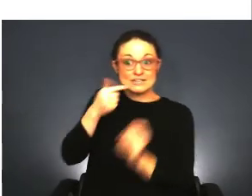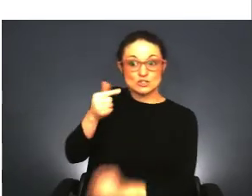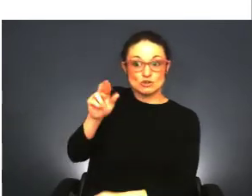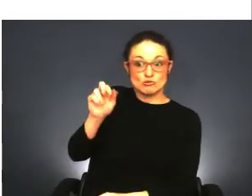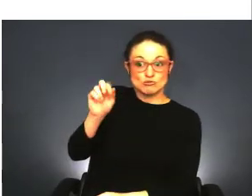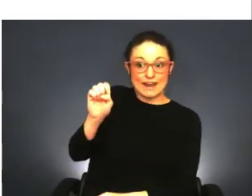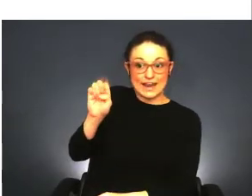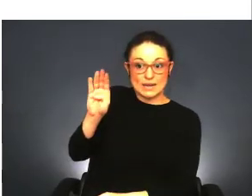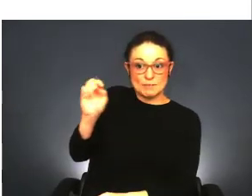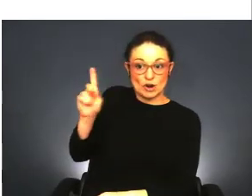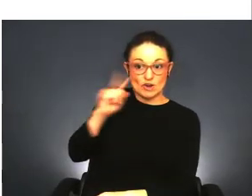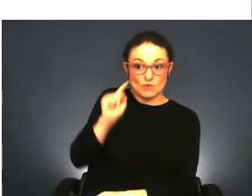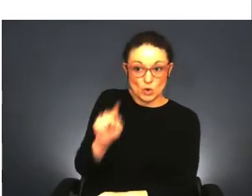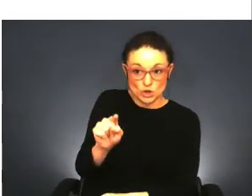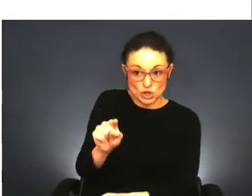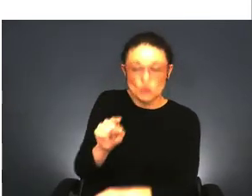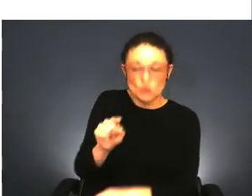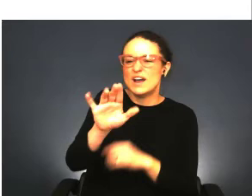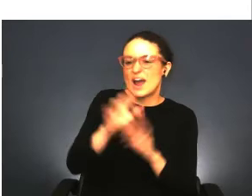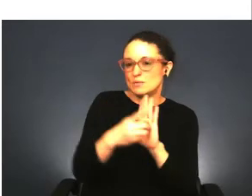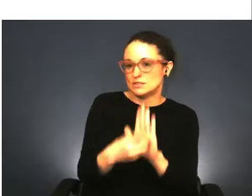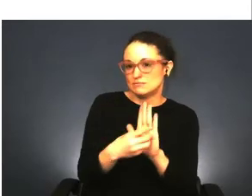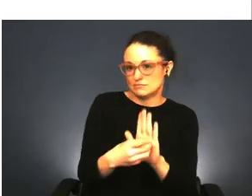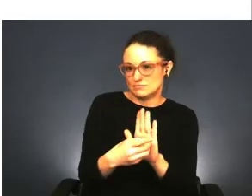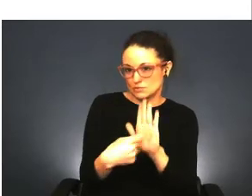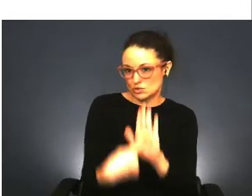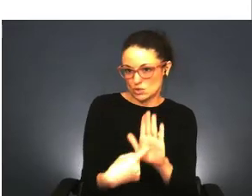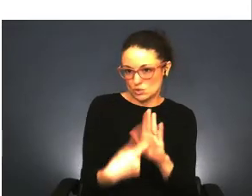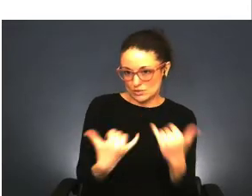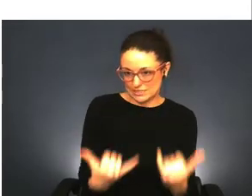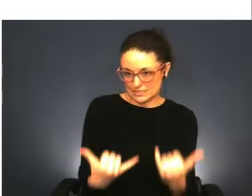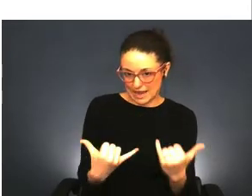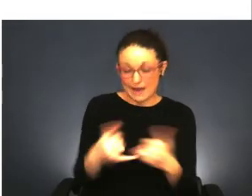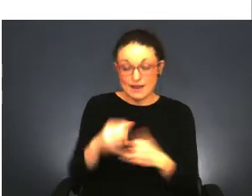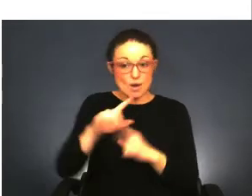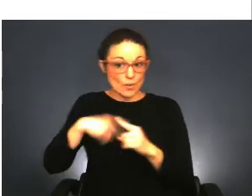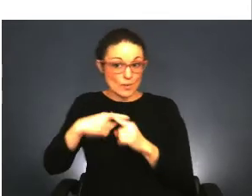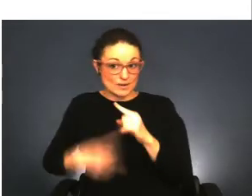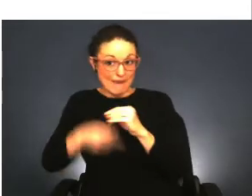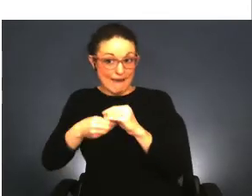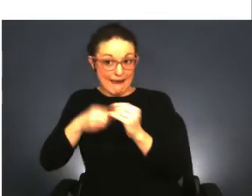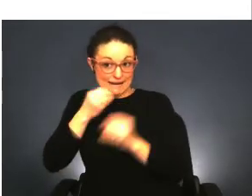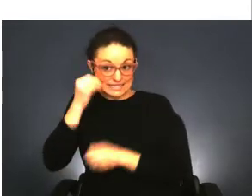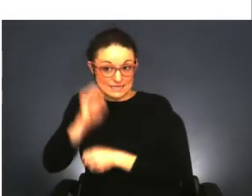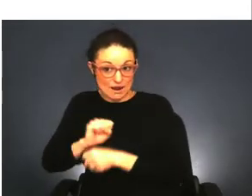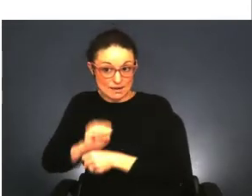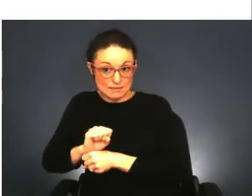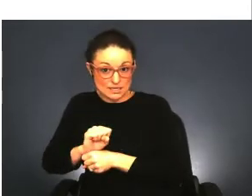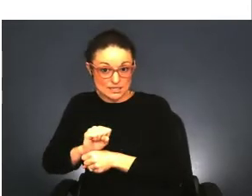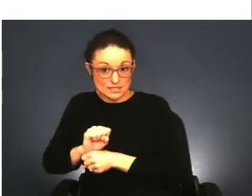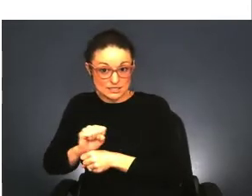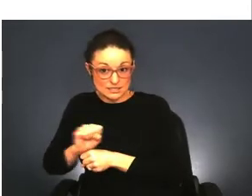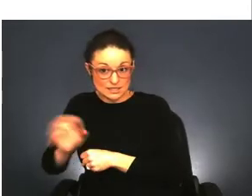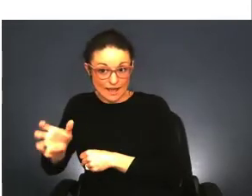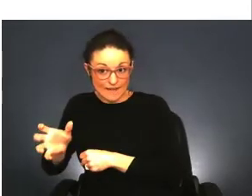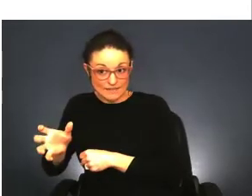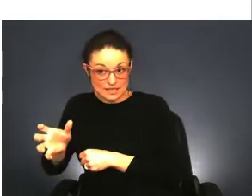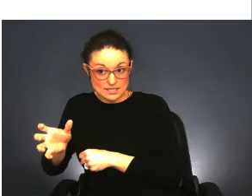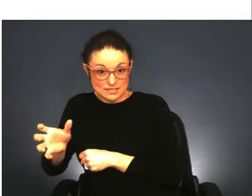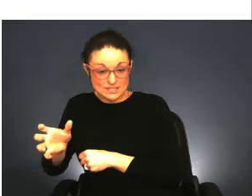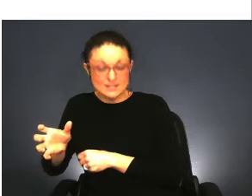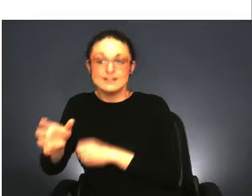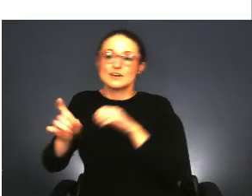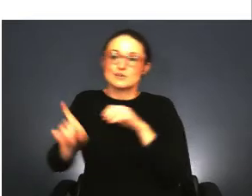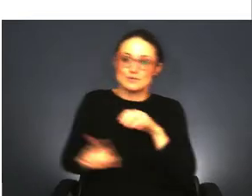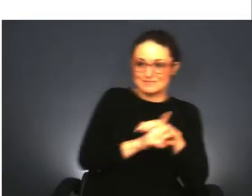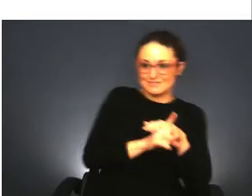And I'm going to demonstrate that today. When you add an assignment in Canvas, it also shows up in your syllabus, which